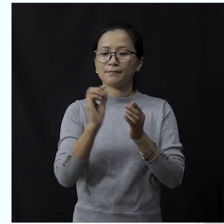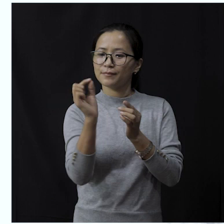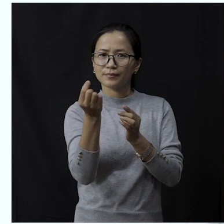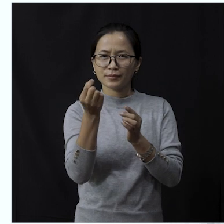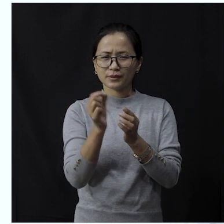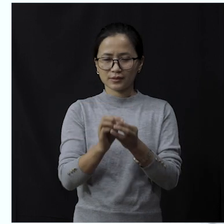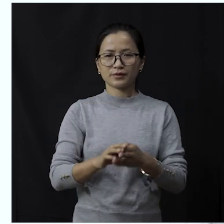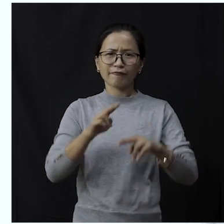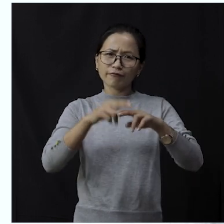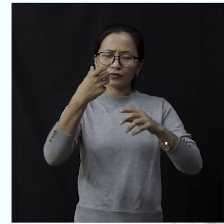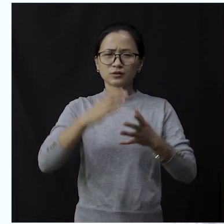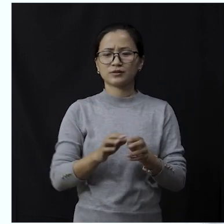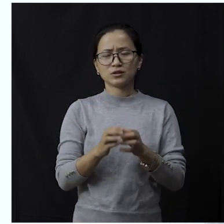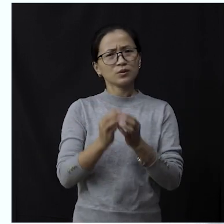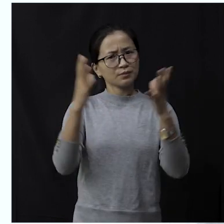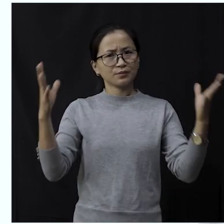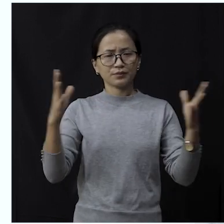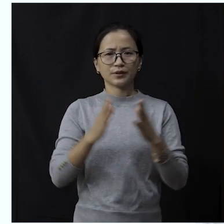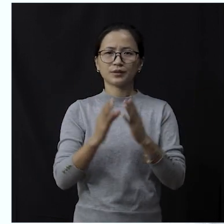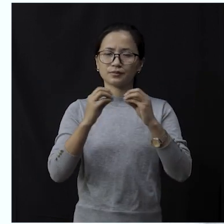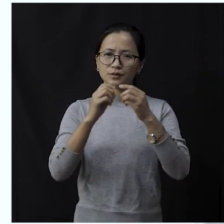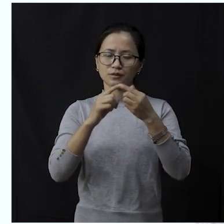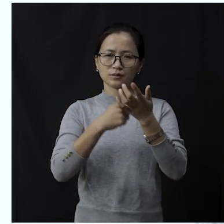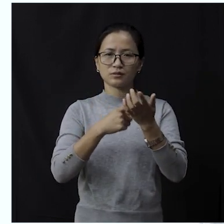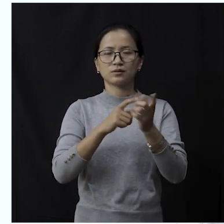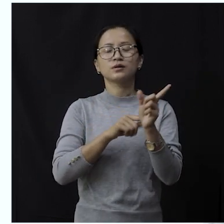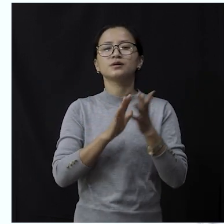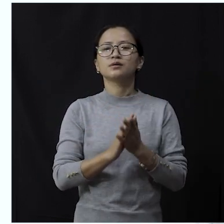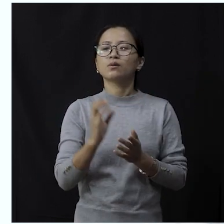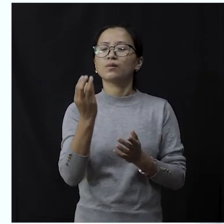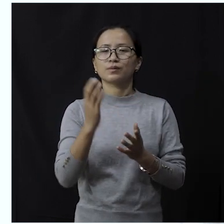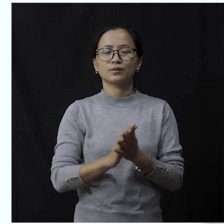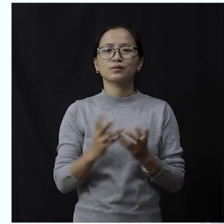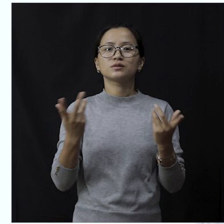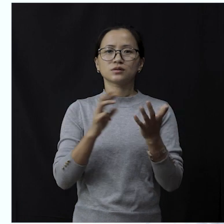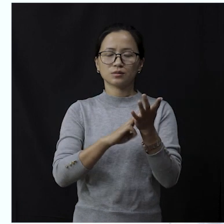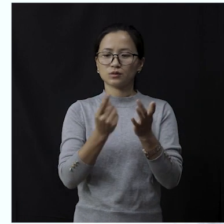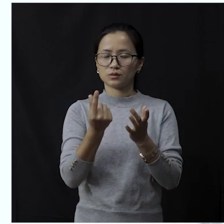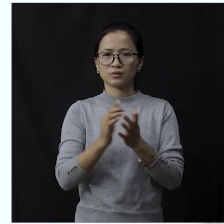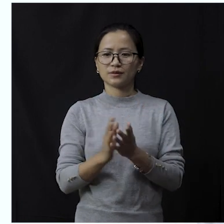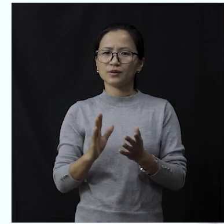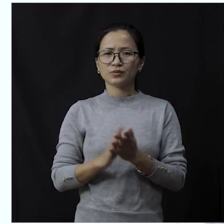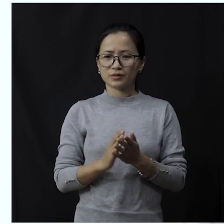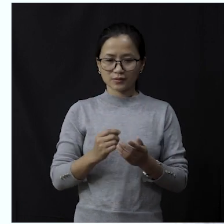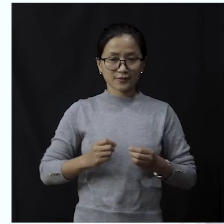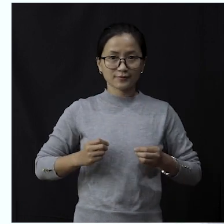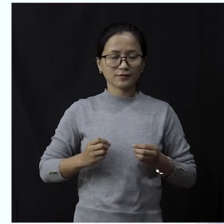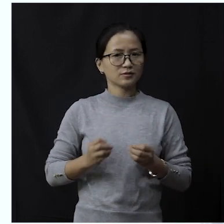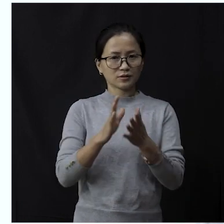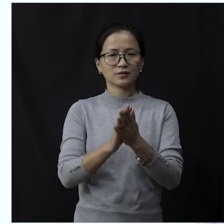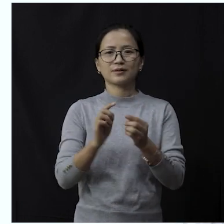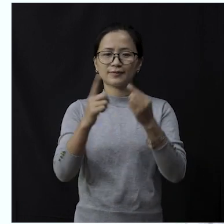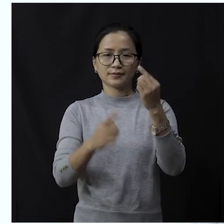can also name strawberries. There are so many berries. Okay, I think you know what is a mulberry. When it gets ripe, it turns